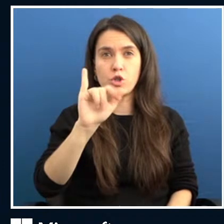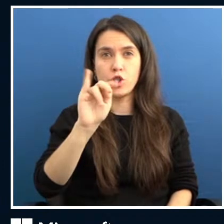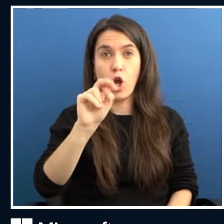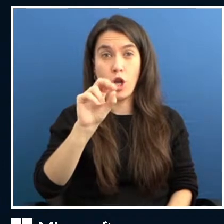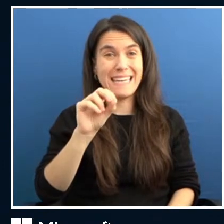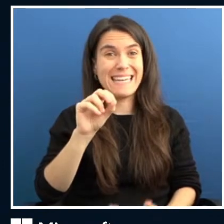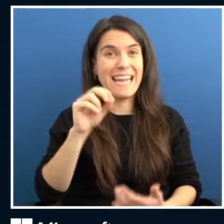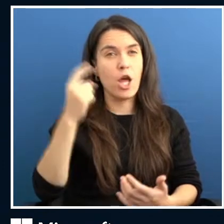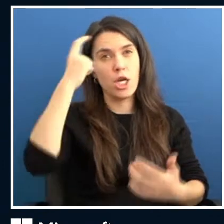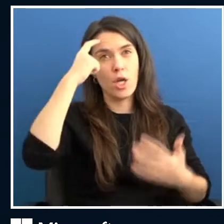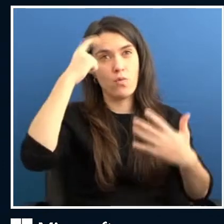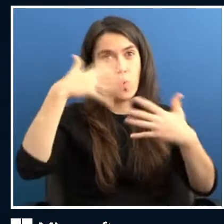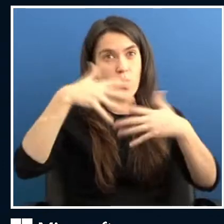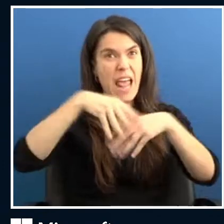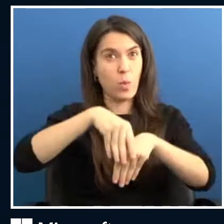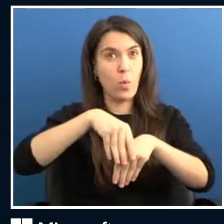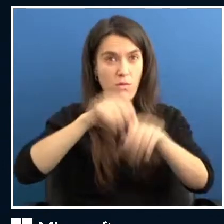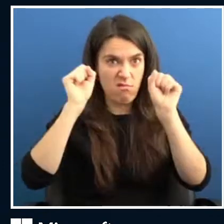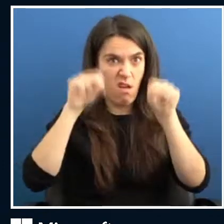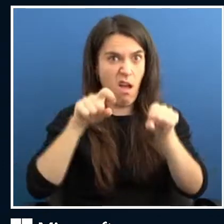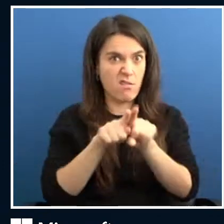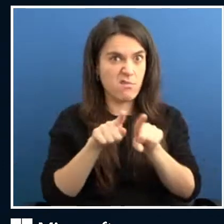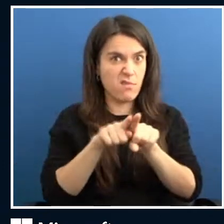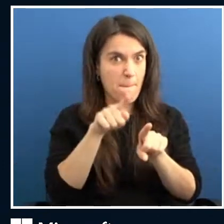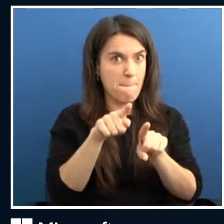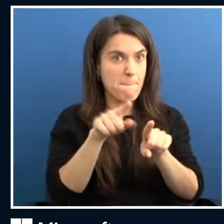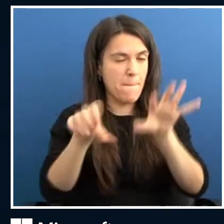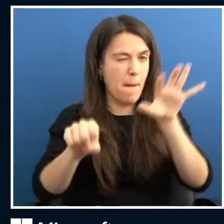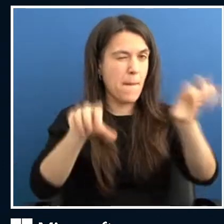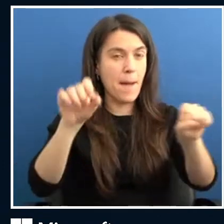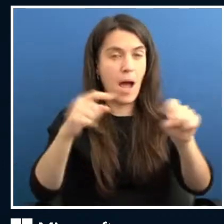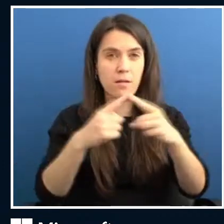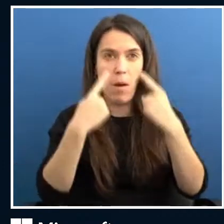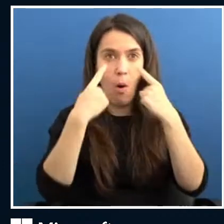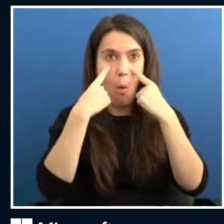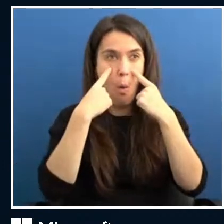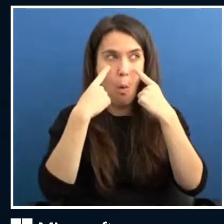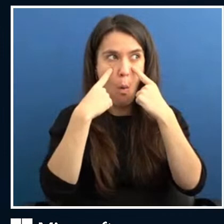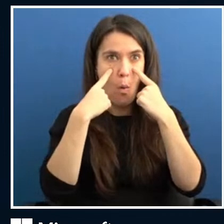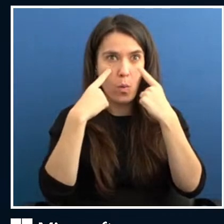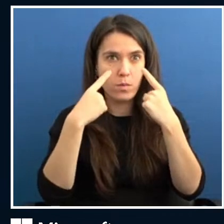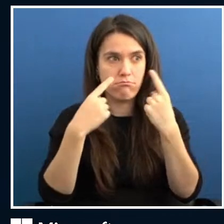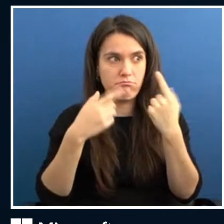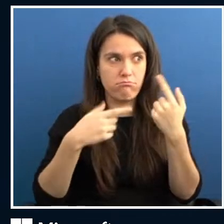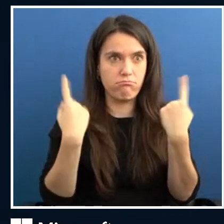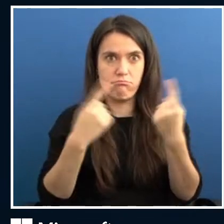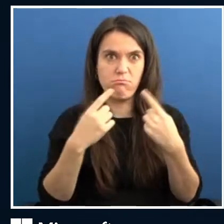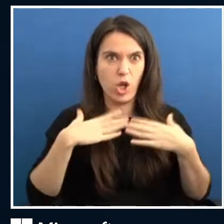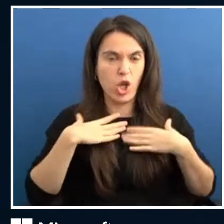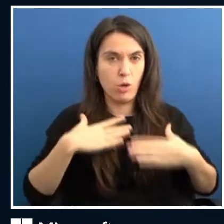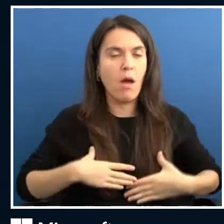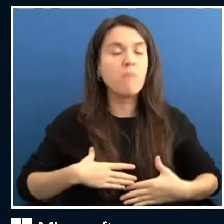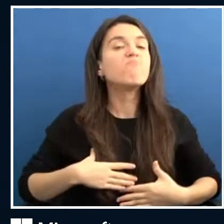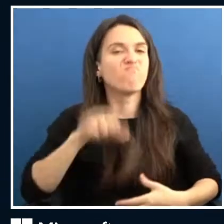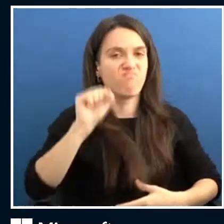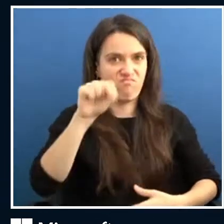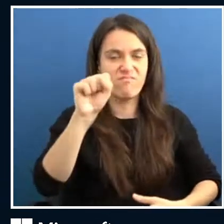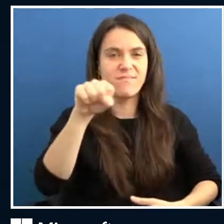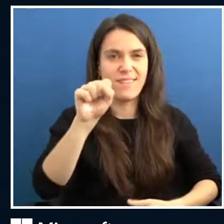they do that is, let's say we take an already existing convolutional net,